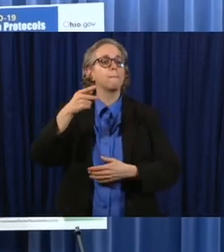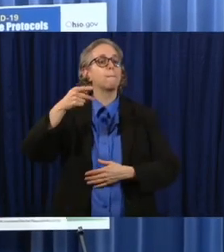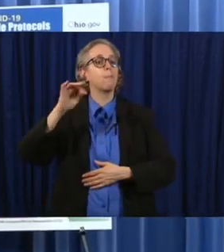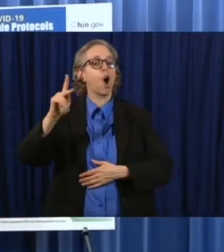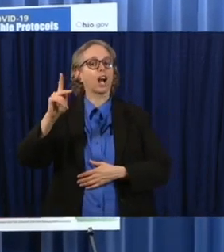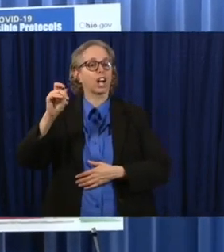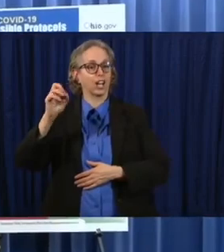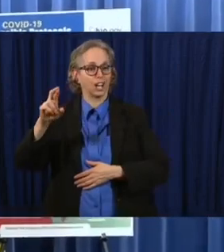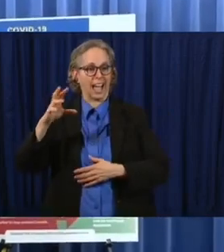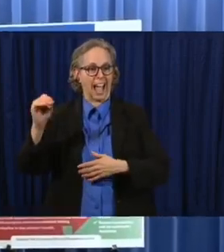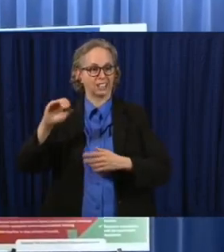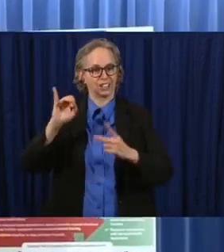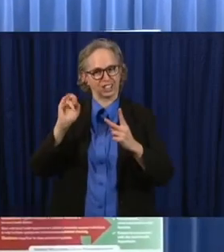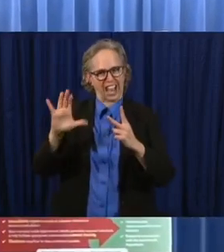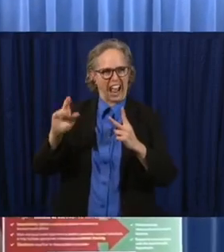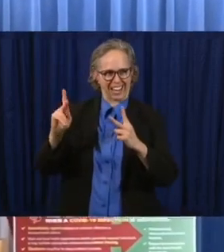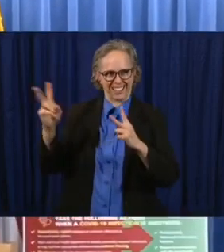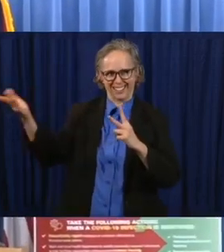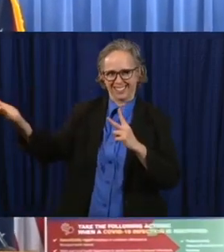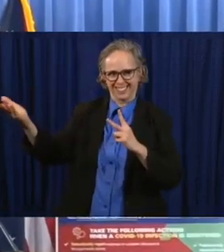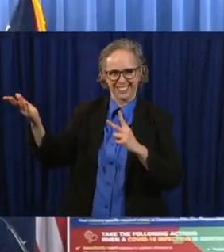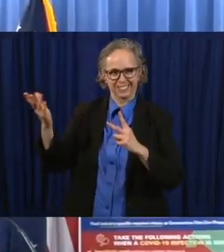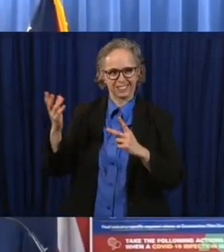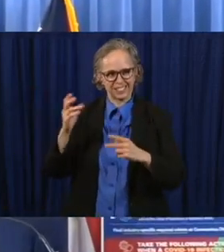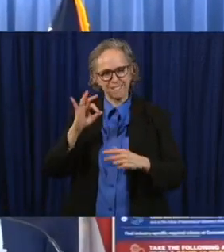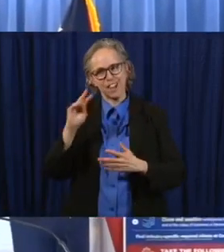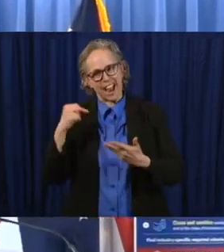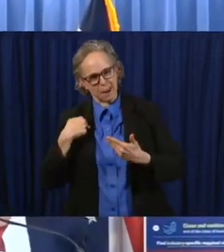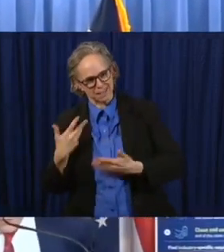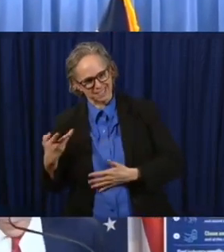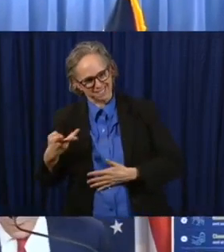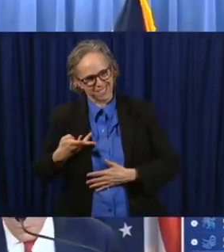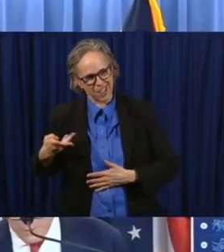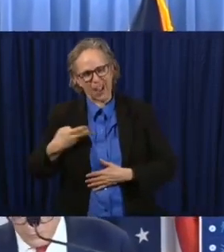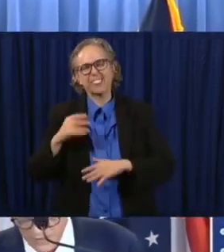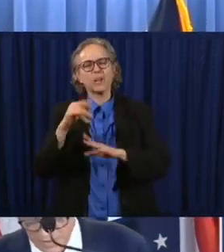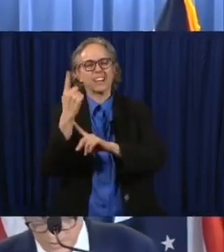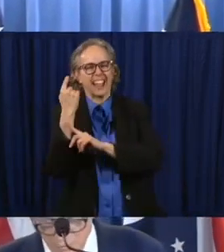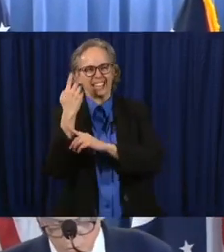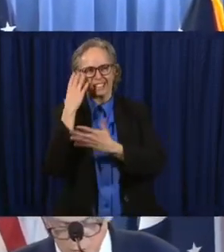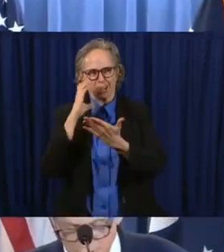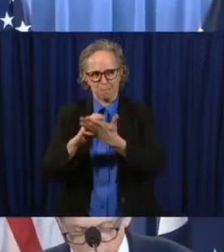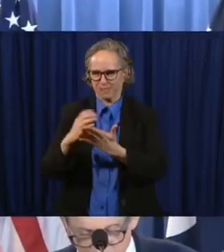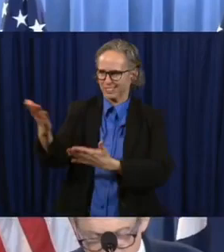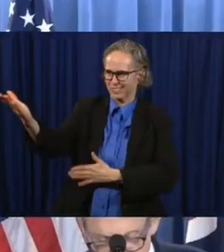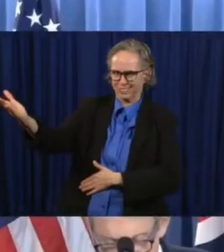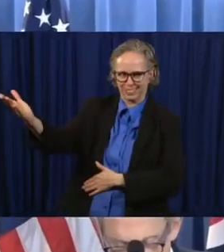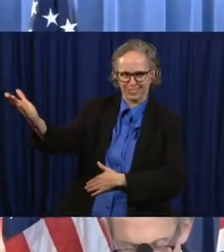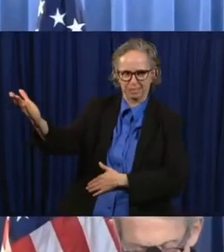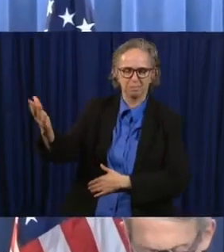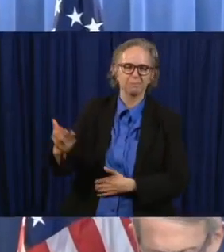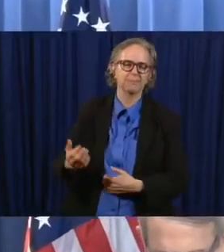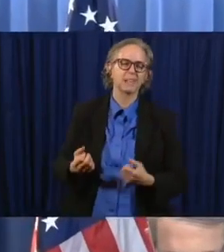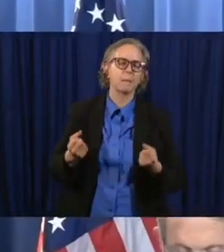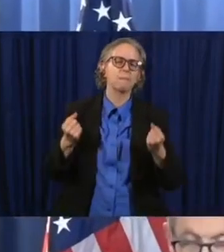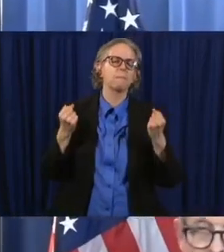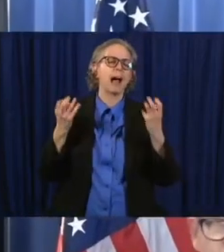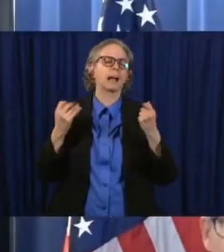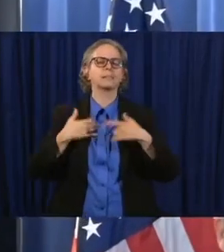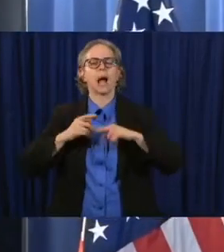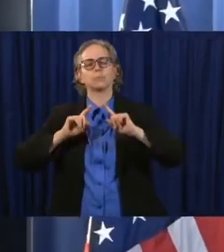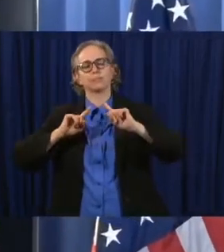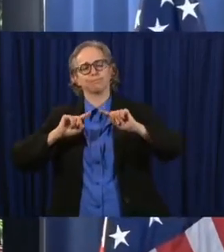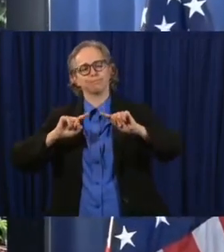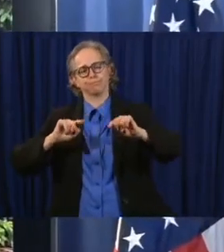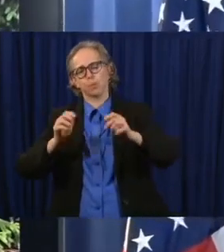there, and Fran and myself. And that was last year. But we've taken a number of the kids there.